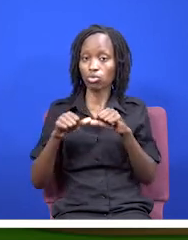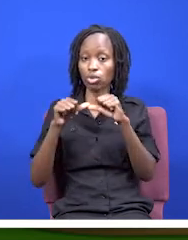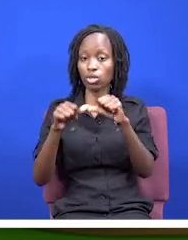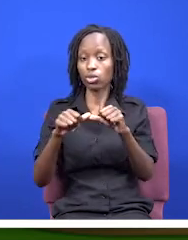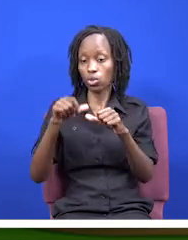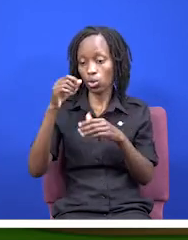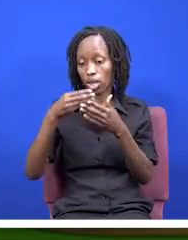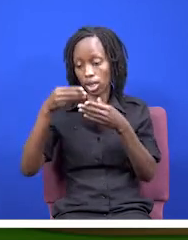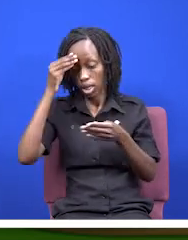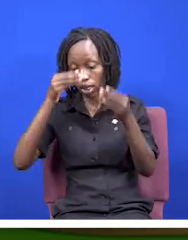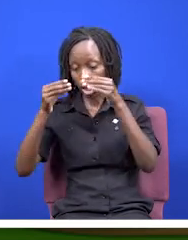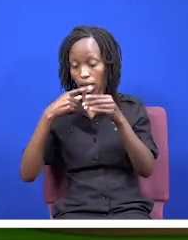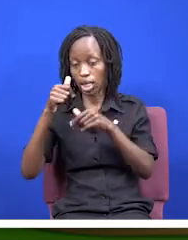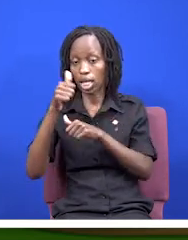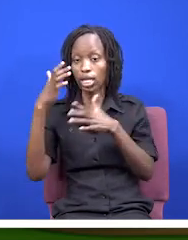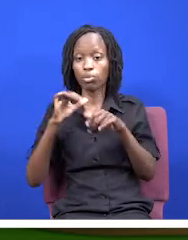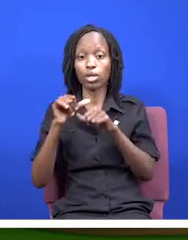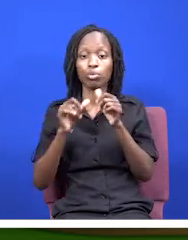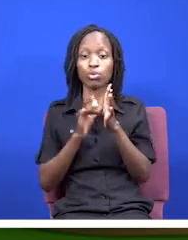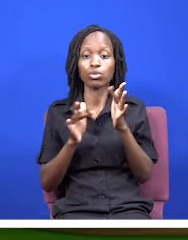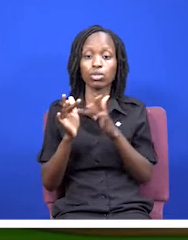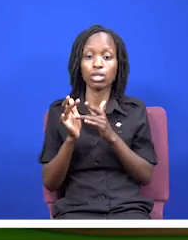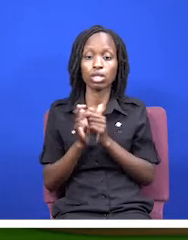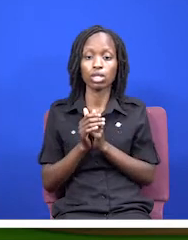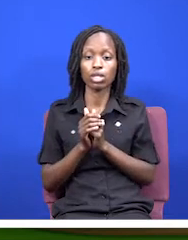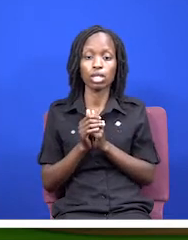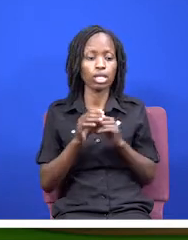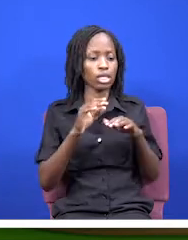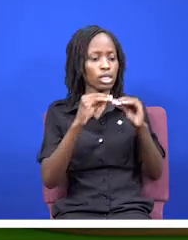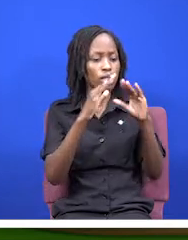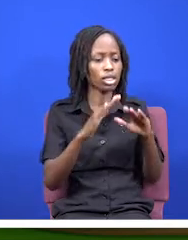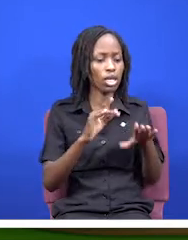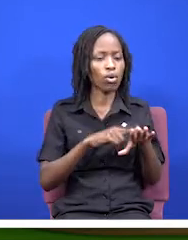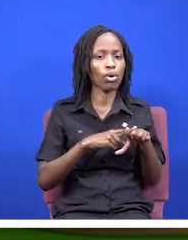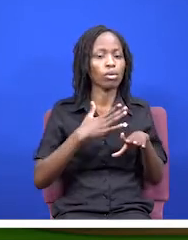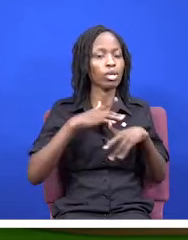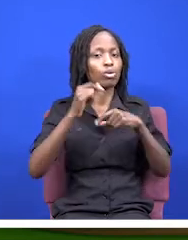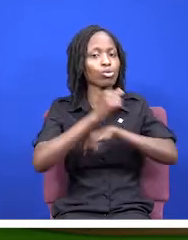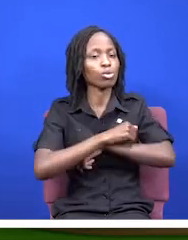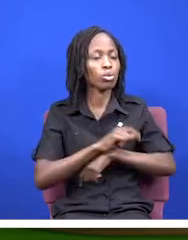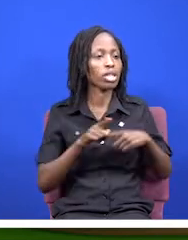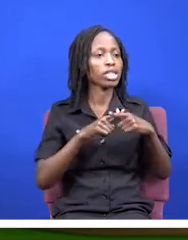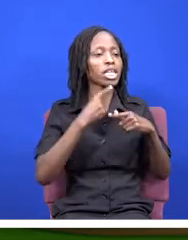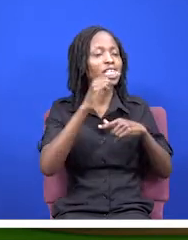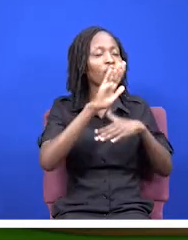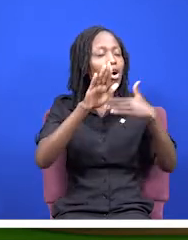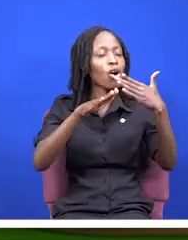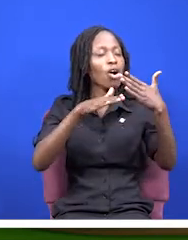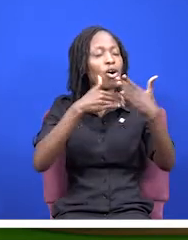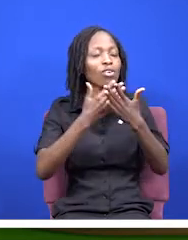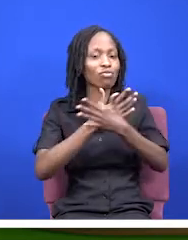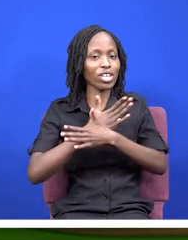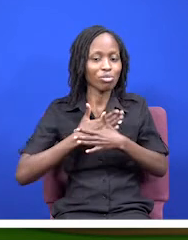to continue learning and tell others about Jesus using education. Yes, Shadi. When I go to school, I'm going to